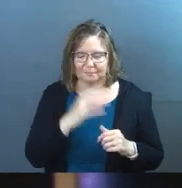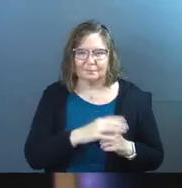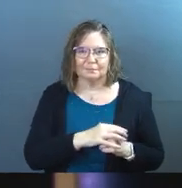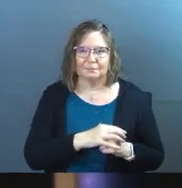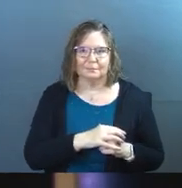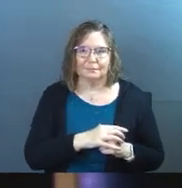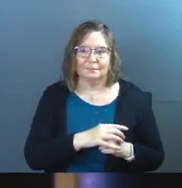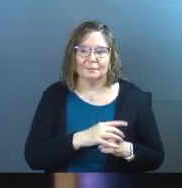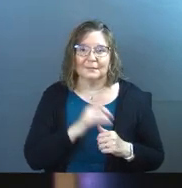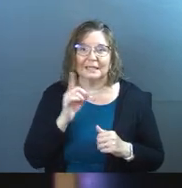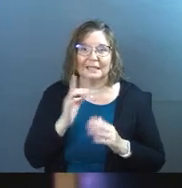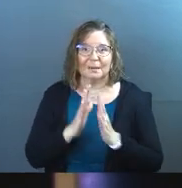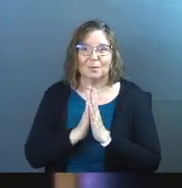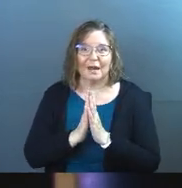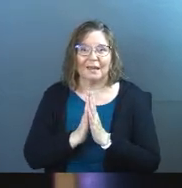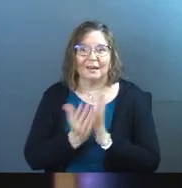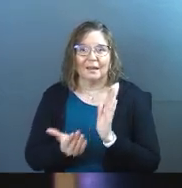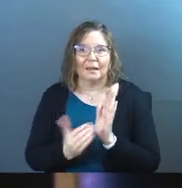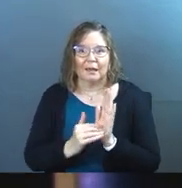He prayed again.